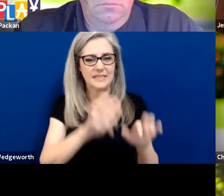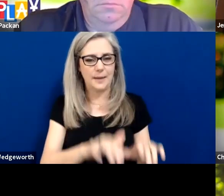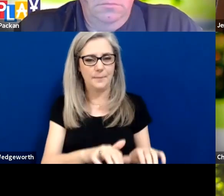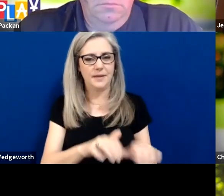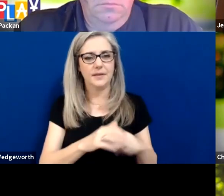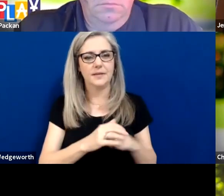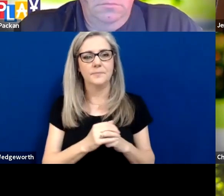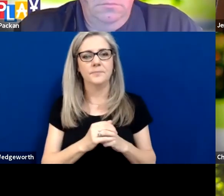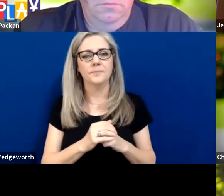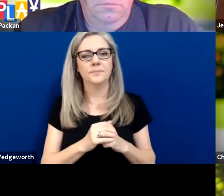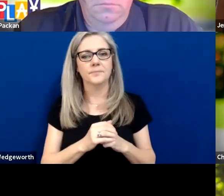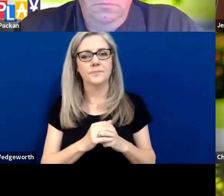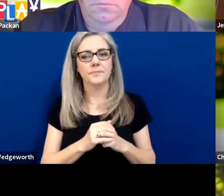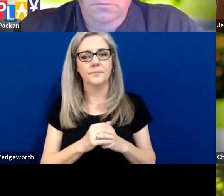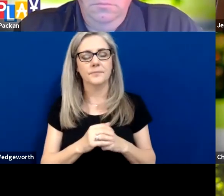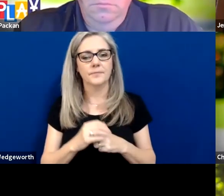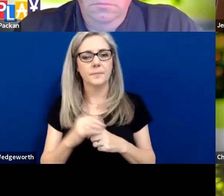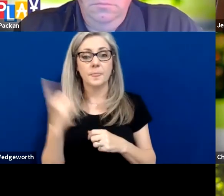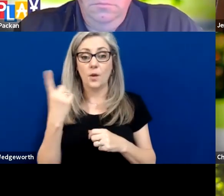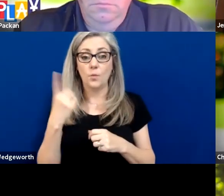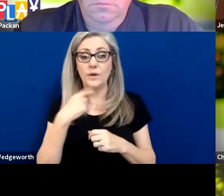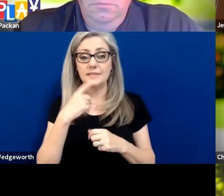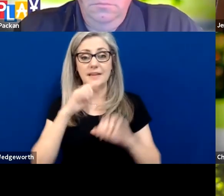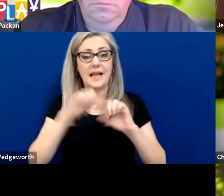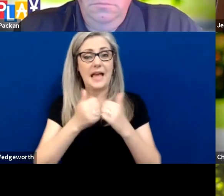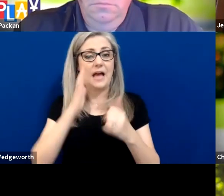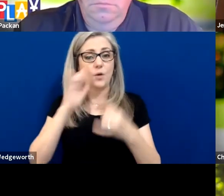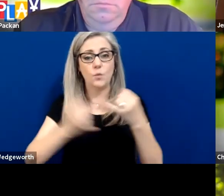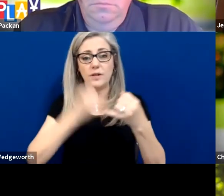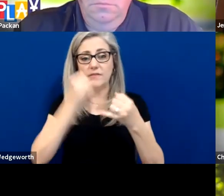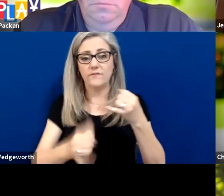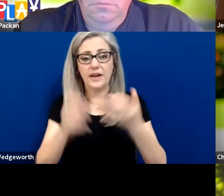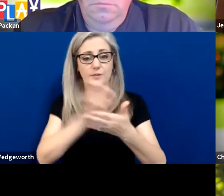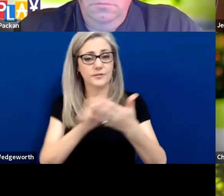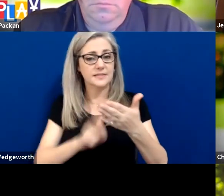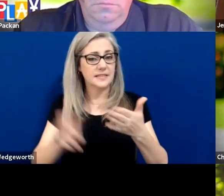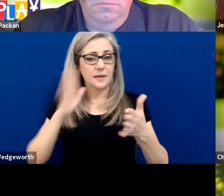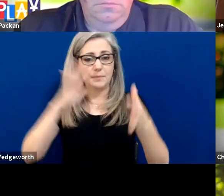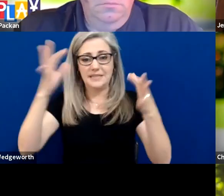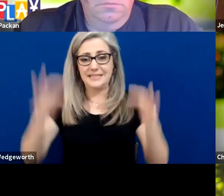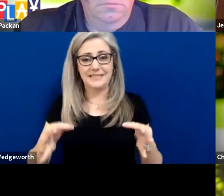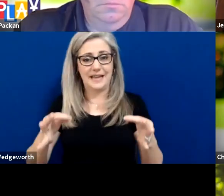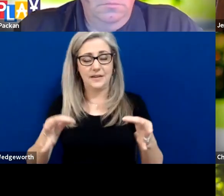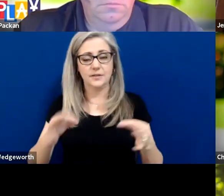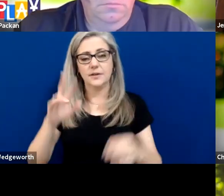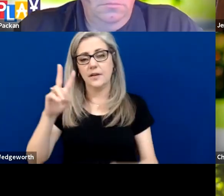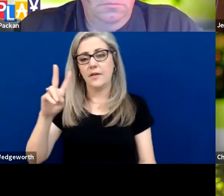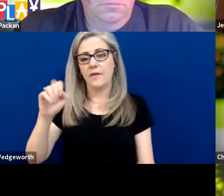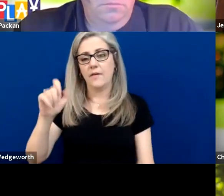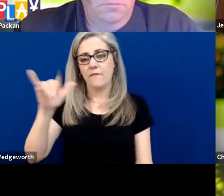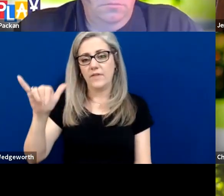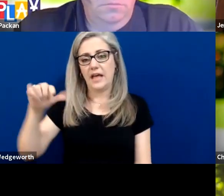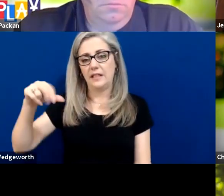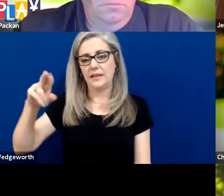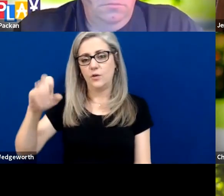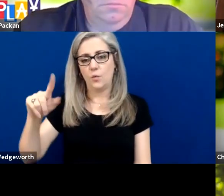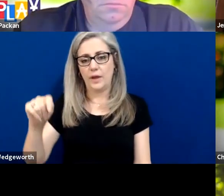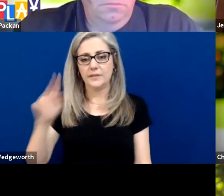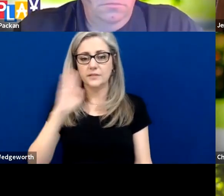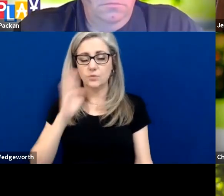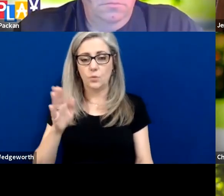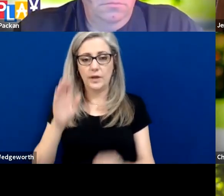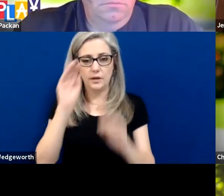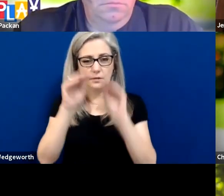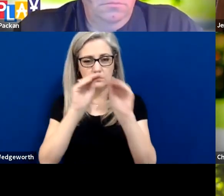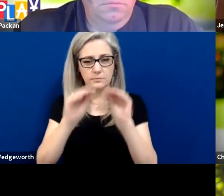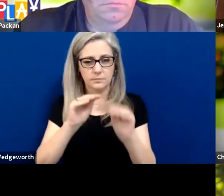So how will the final design be decided upon? Valley Quest will put a survey together, and everyone that signed